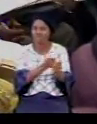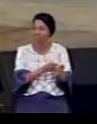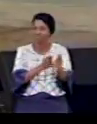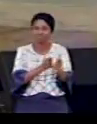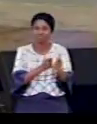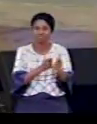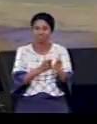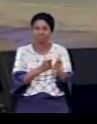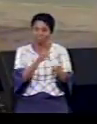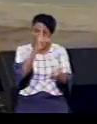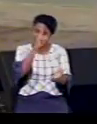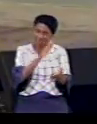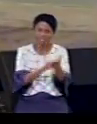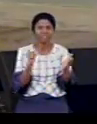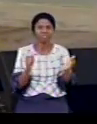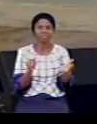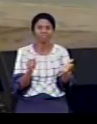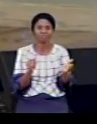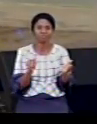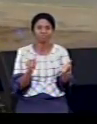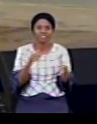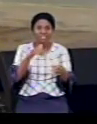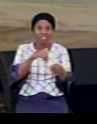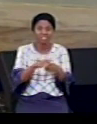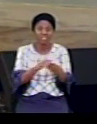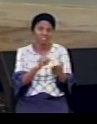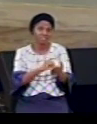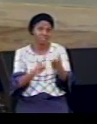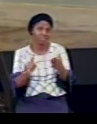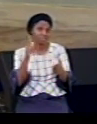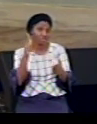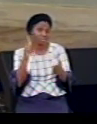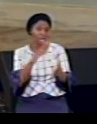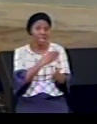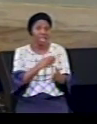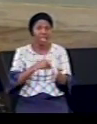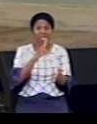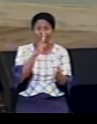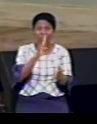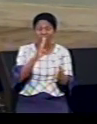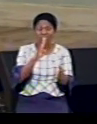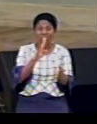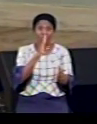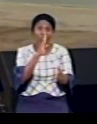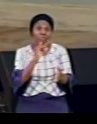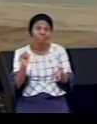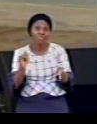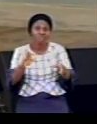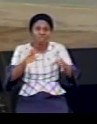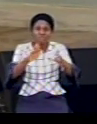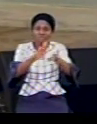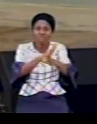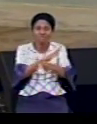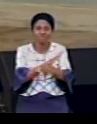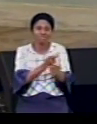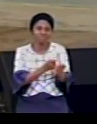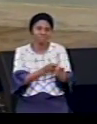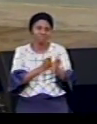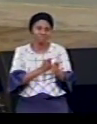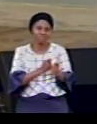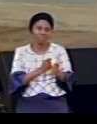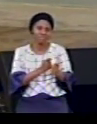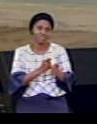fully persuaded. Verse 21, and being fully persuaded,